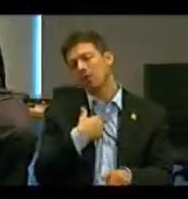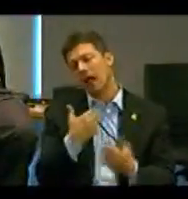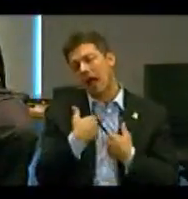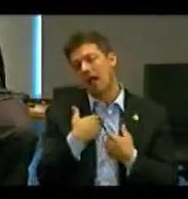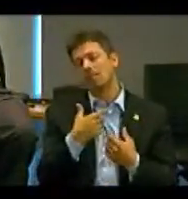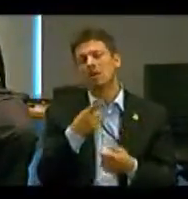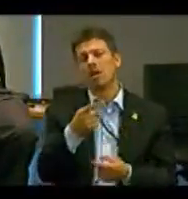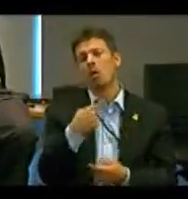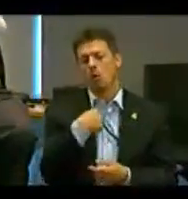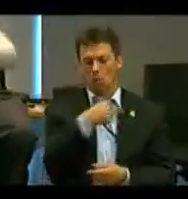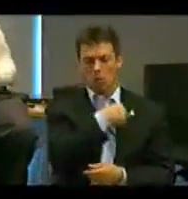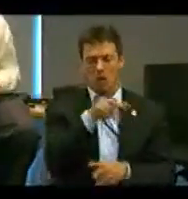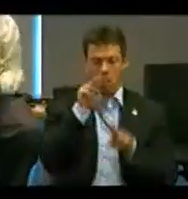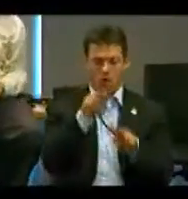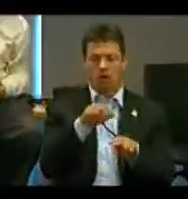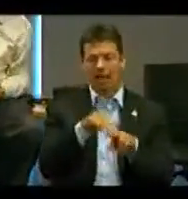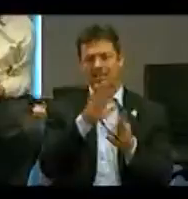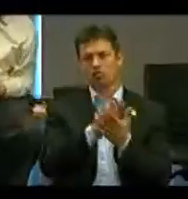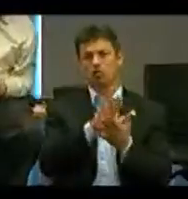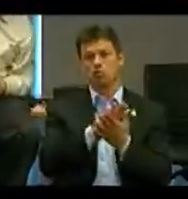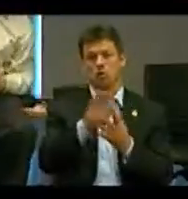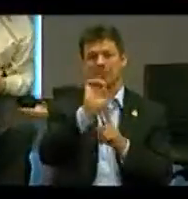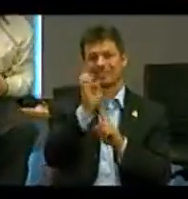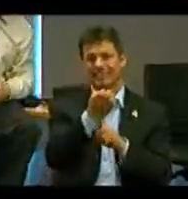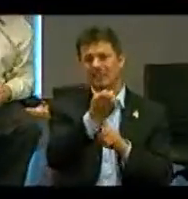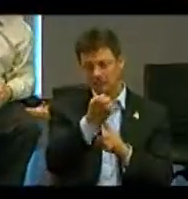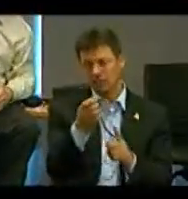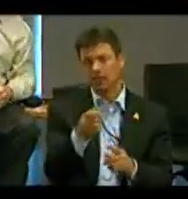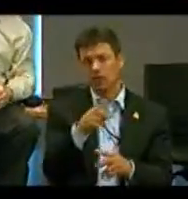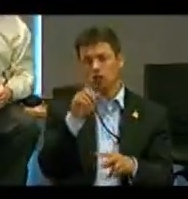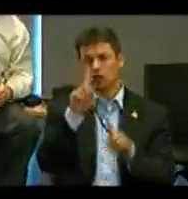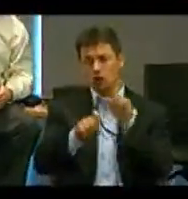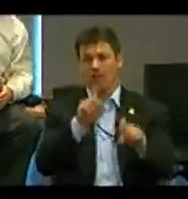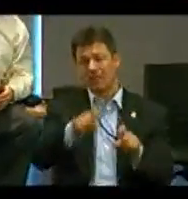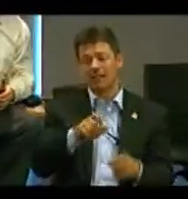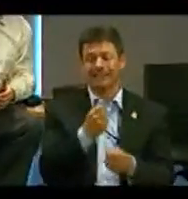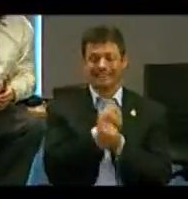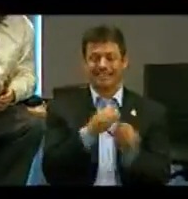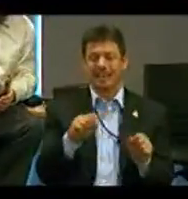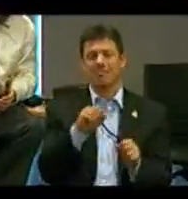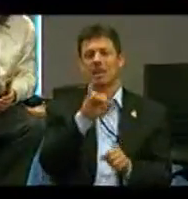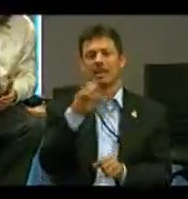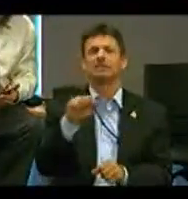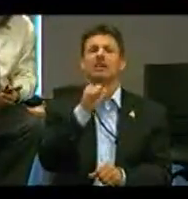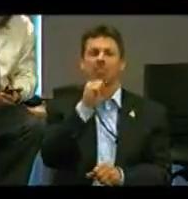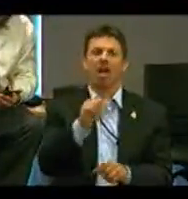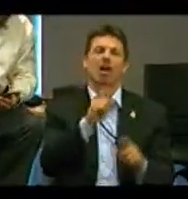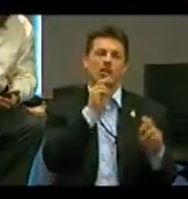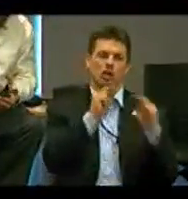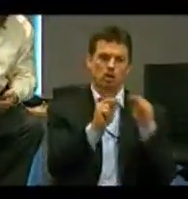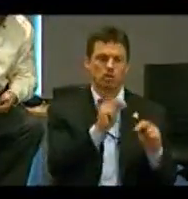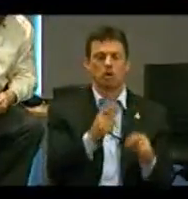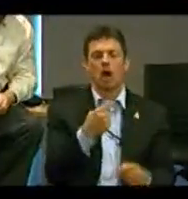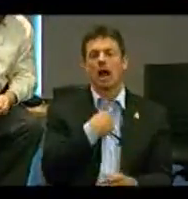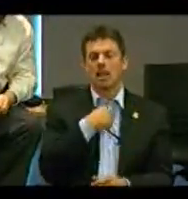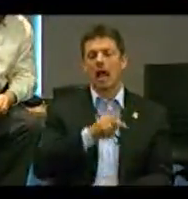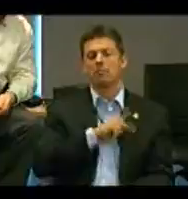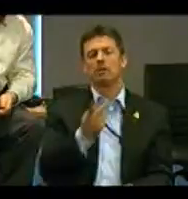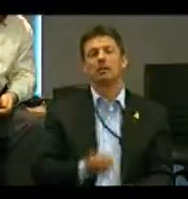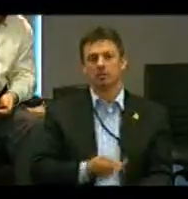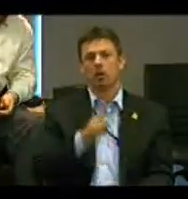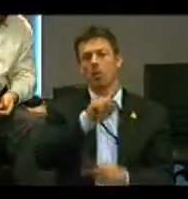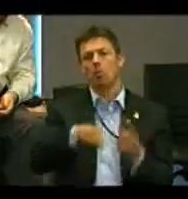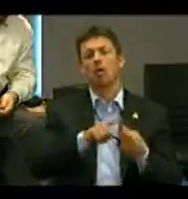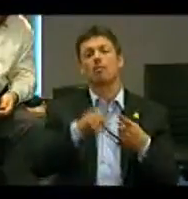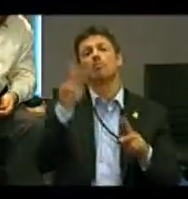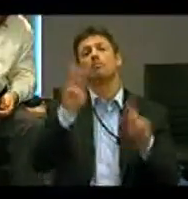Eden is that we look at the school climate surveys, because safety is a non-negotiable. And so I get upset when